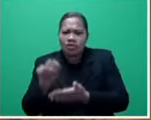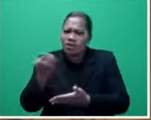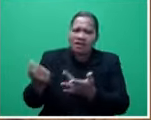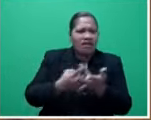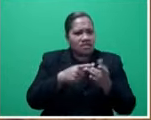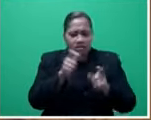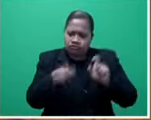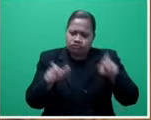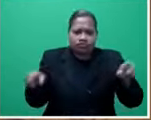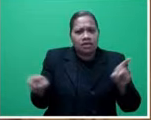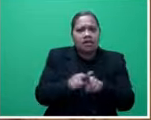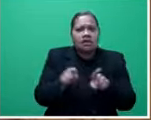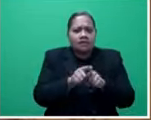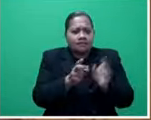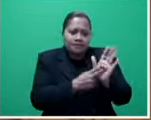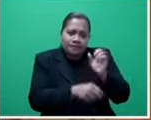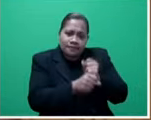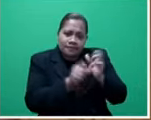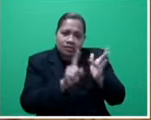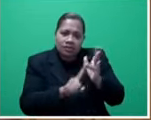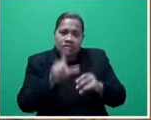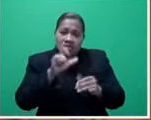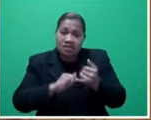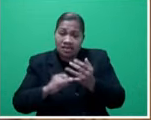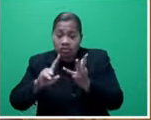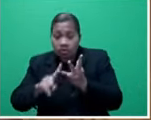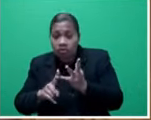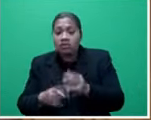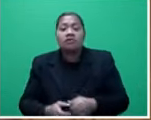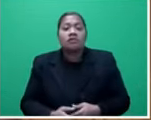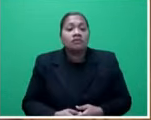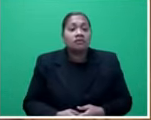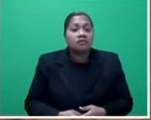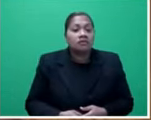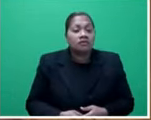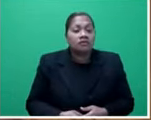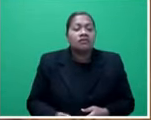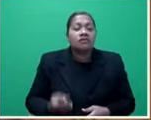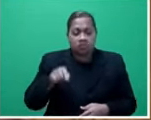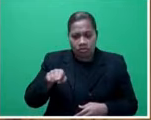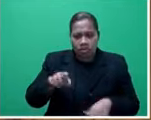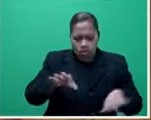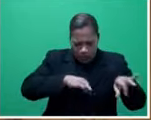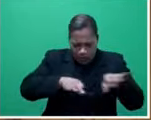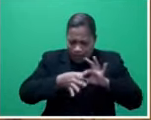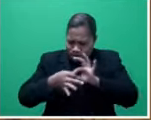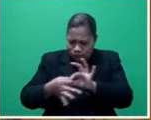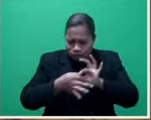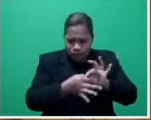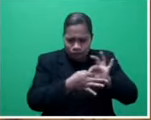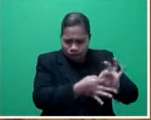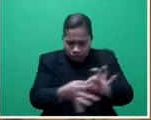as NGOs, CSOs, and disabled persons organizations to successfully plan, implement, and monitor